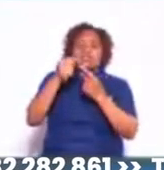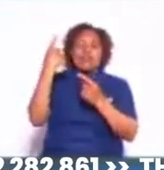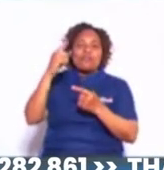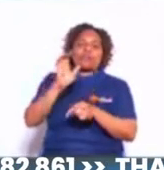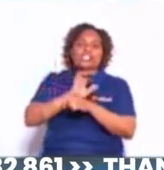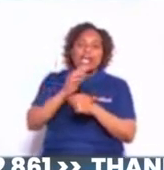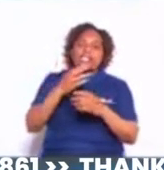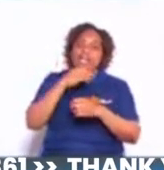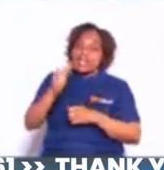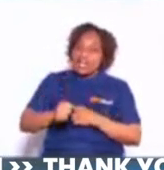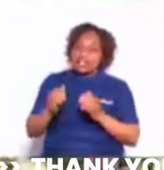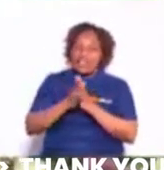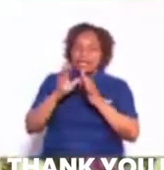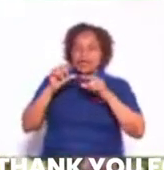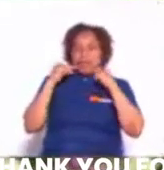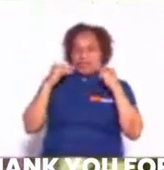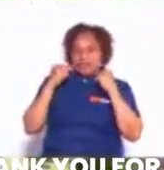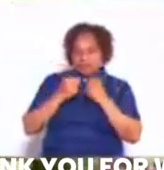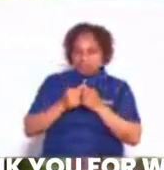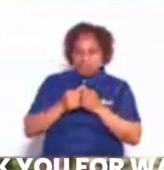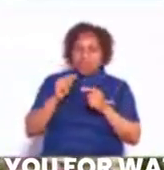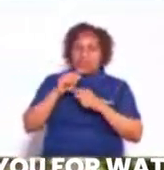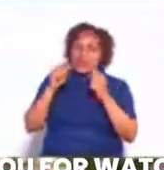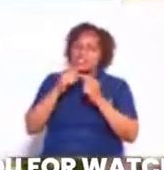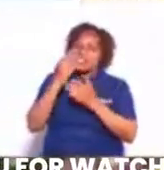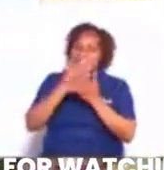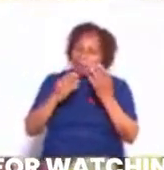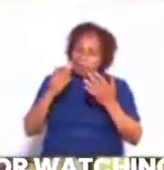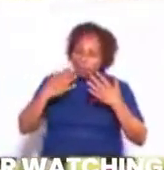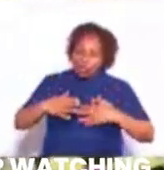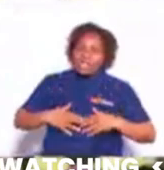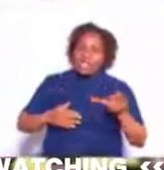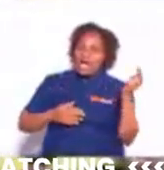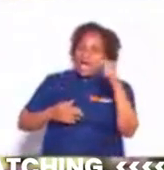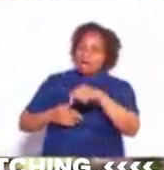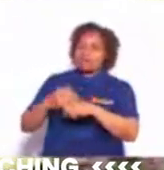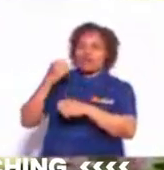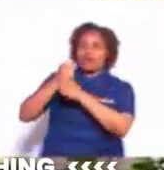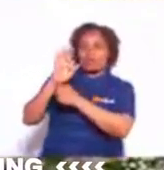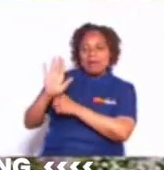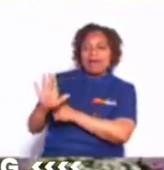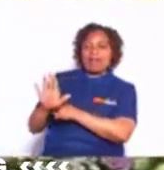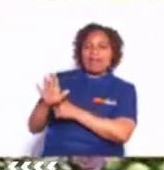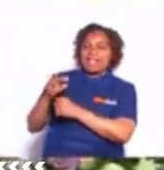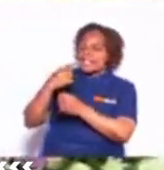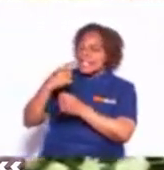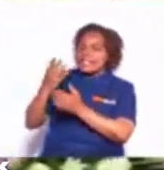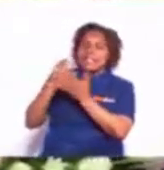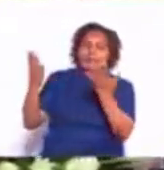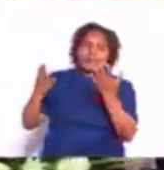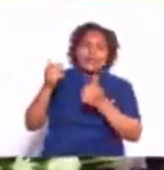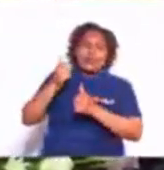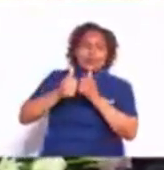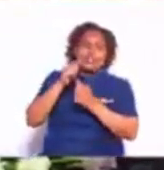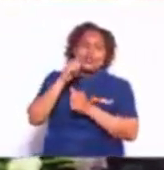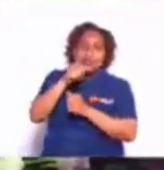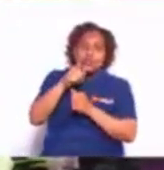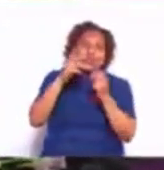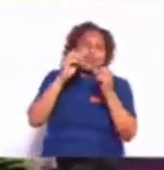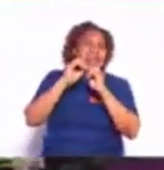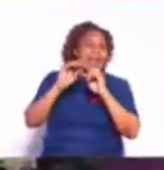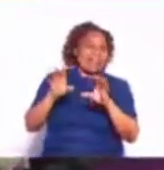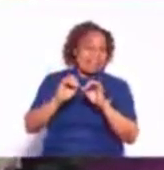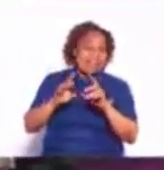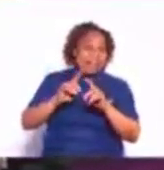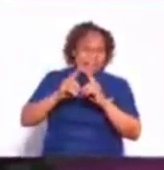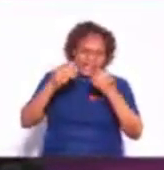and pastors. When somebody comes in your office, they may tell you something which is, to you is nothing,